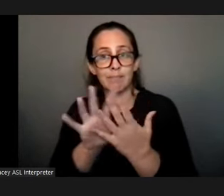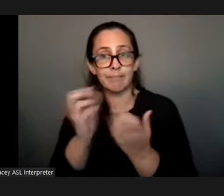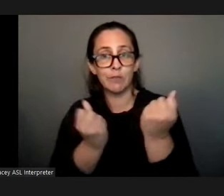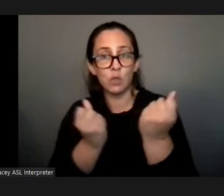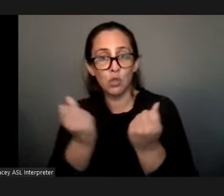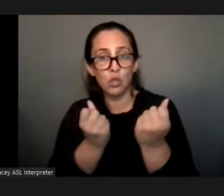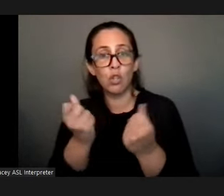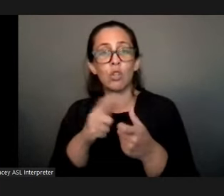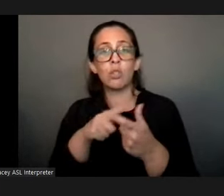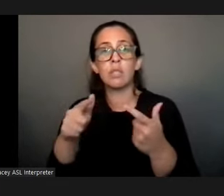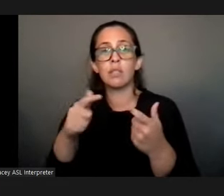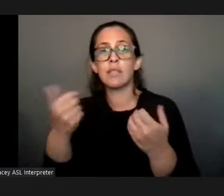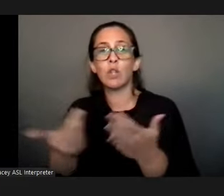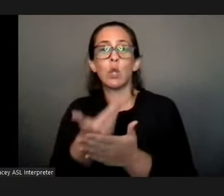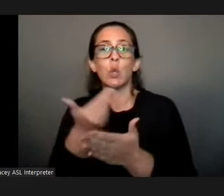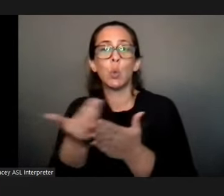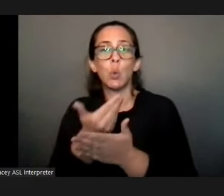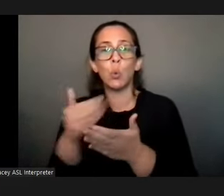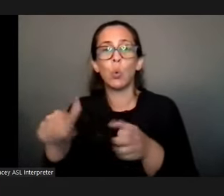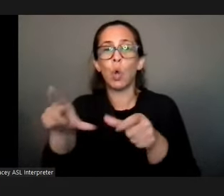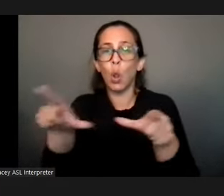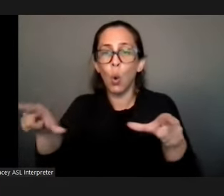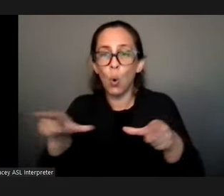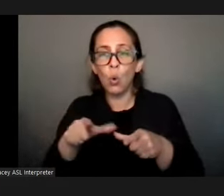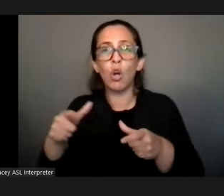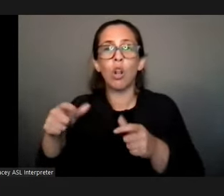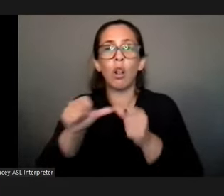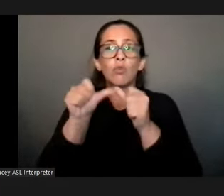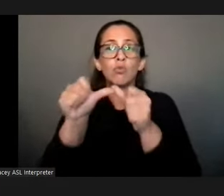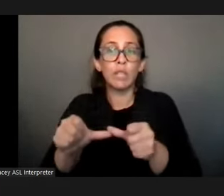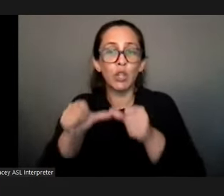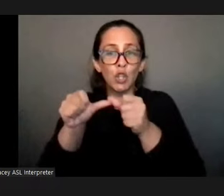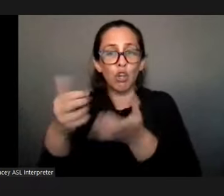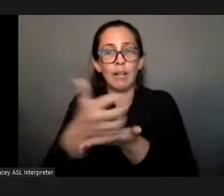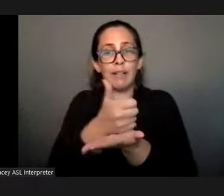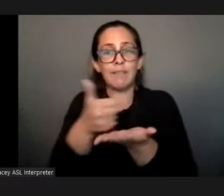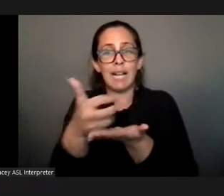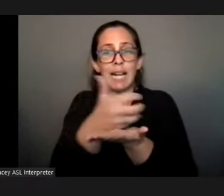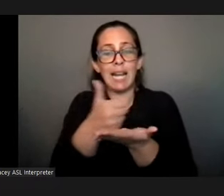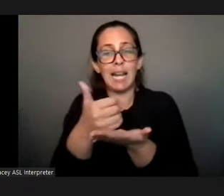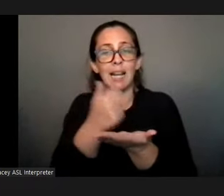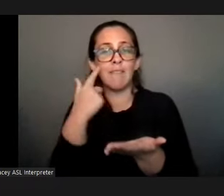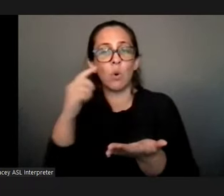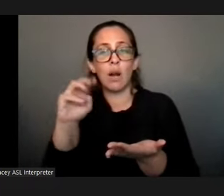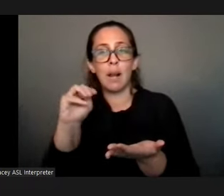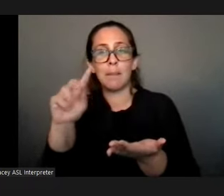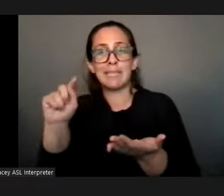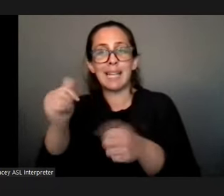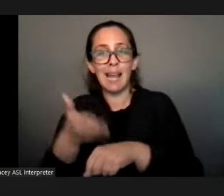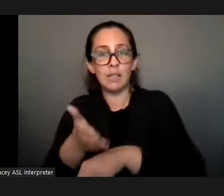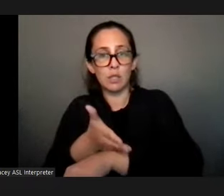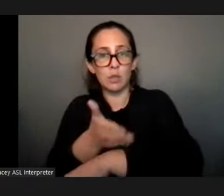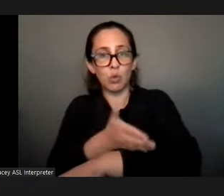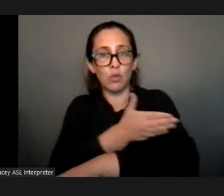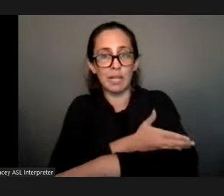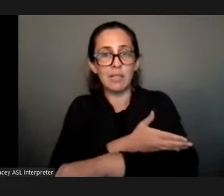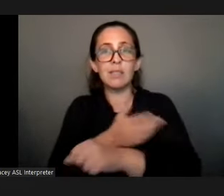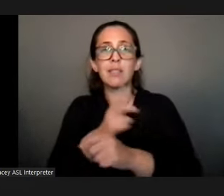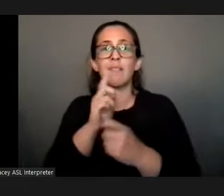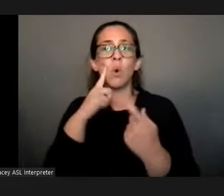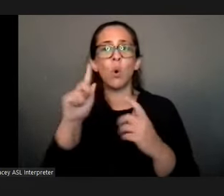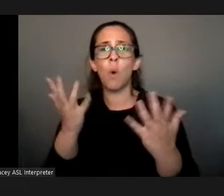District and create a new local recurring funding source for MTA's capital projects. The following objectives further refine the project